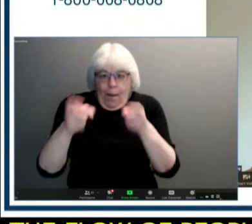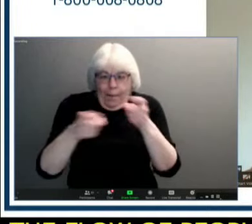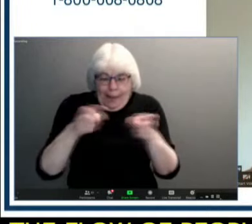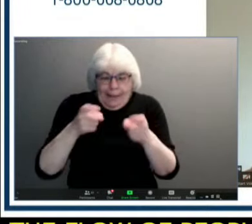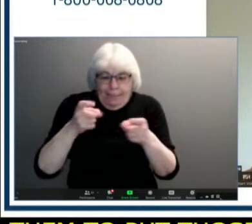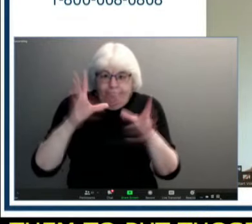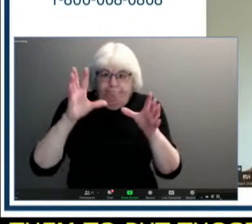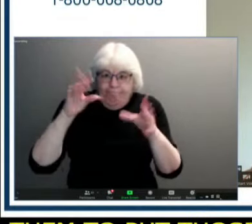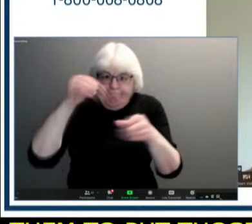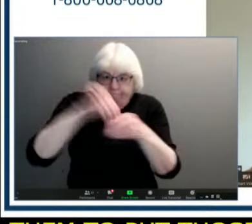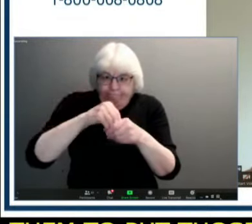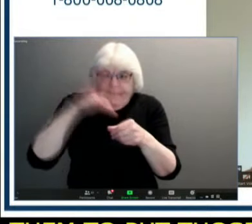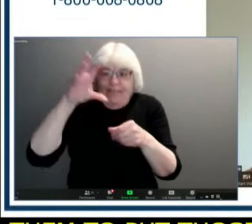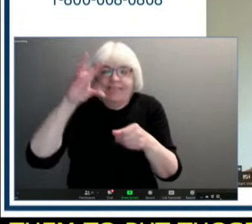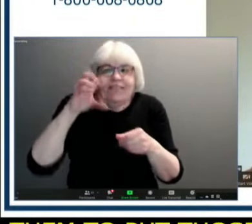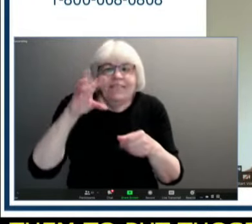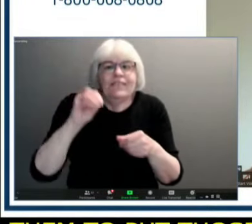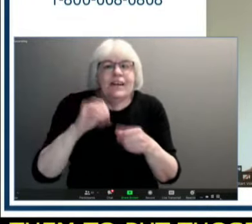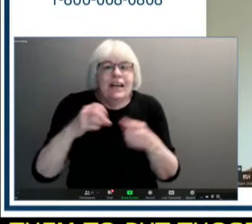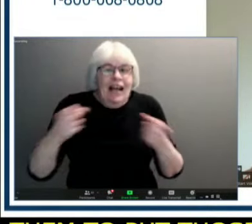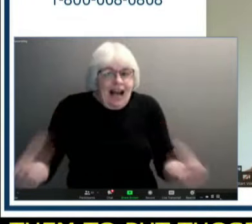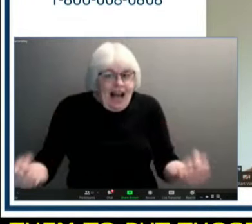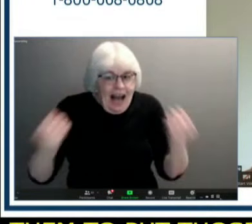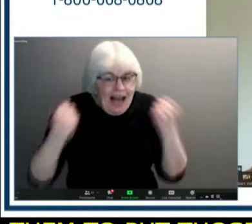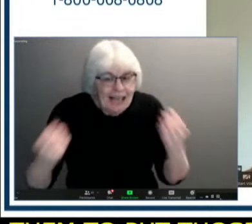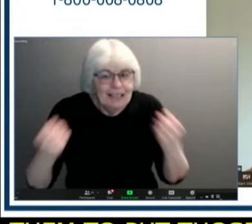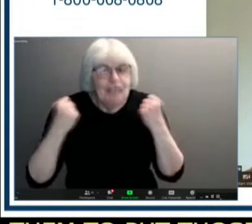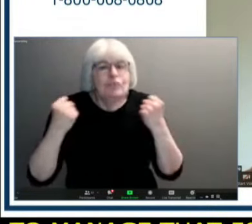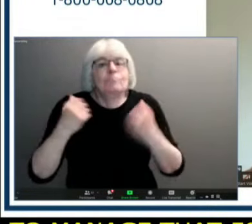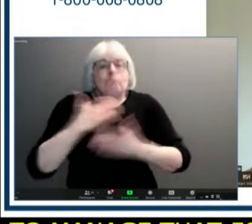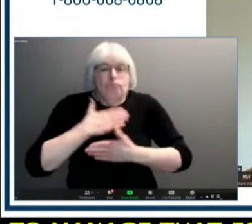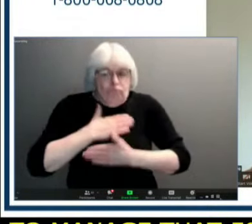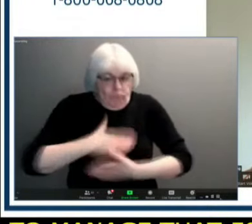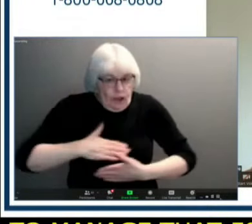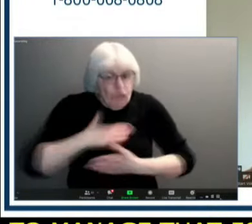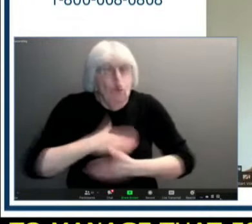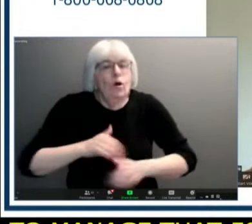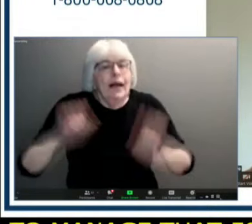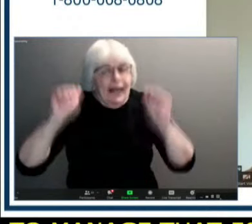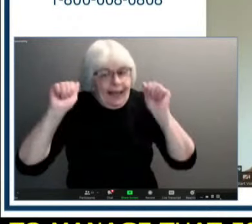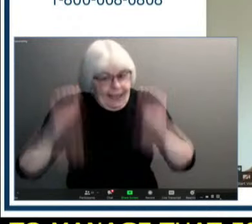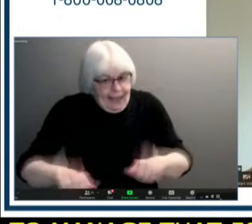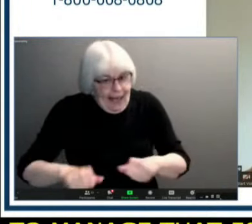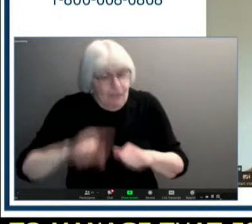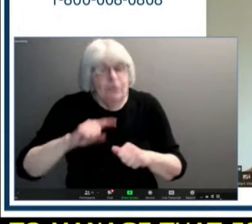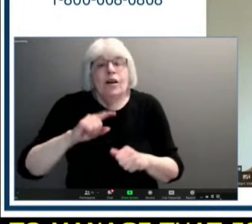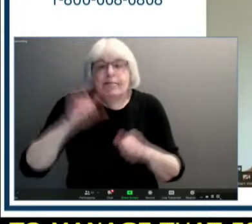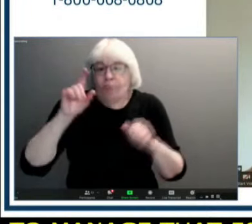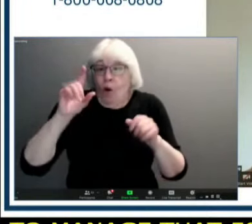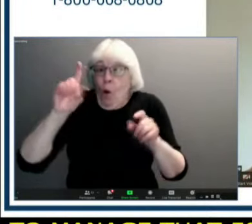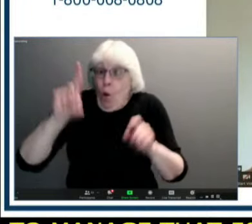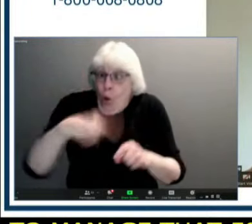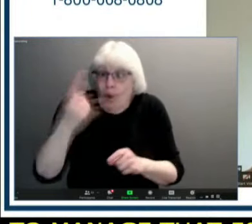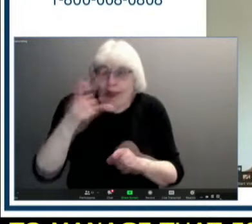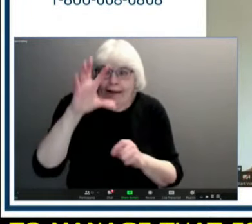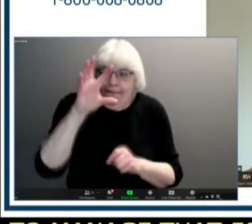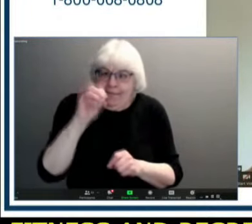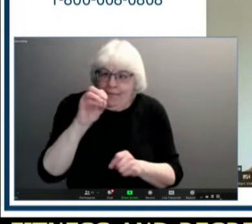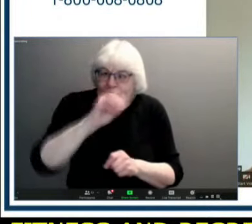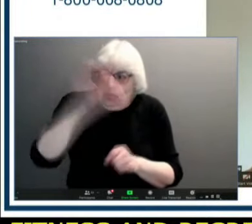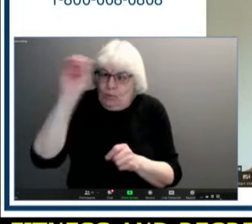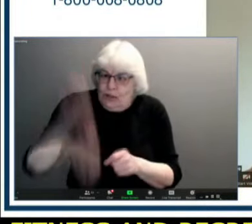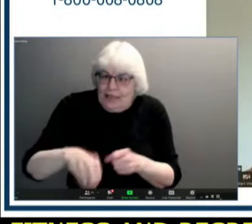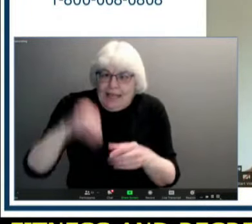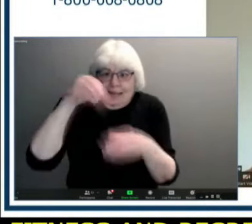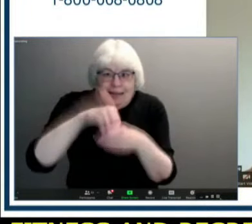recreational facilities can continue to operate at 50% capacity, and that's in recognition of the importance of people